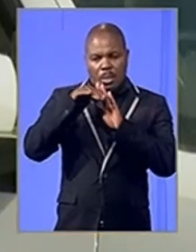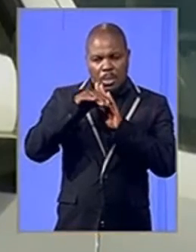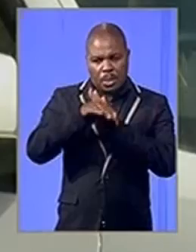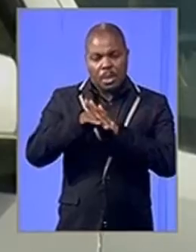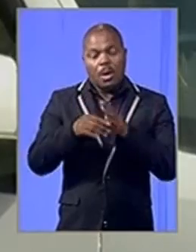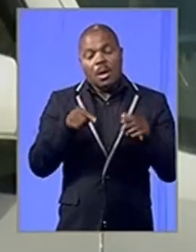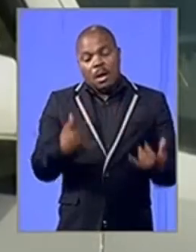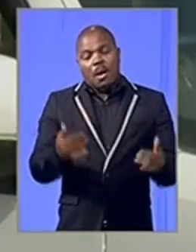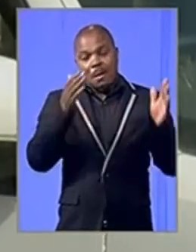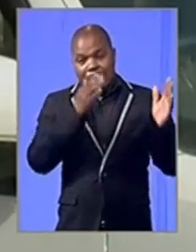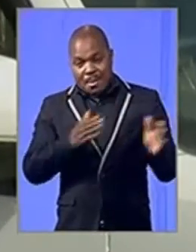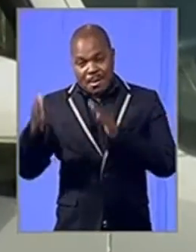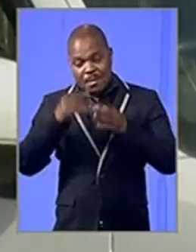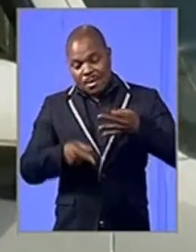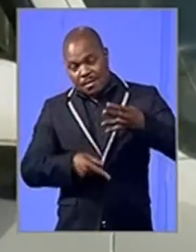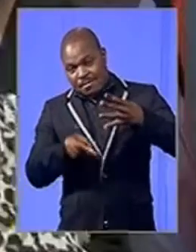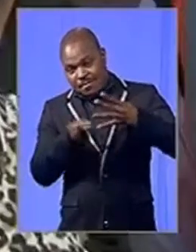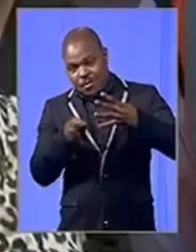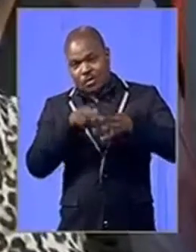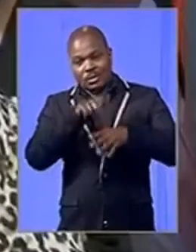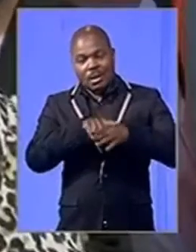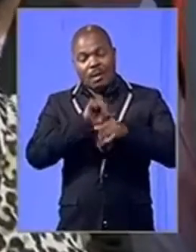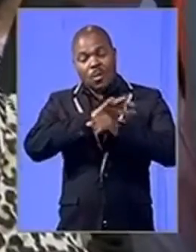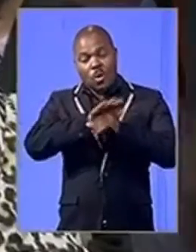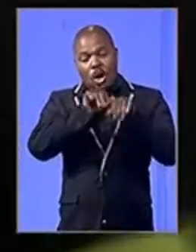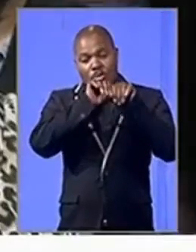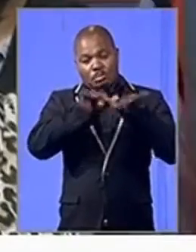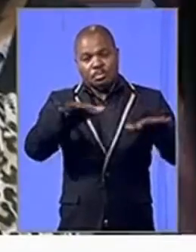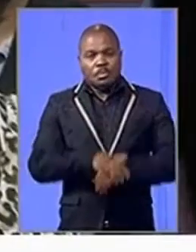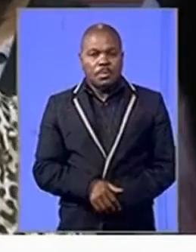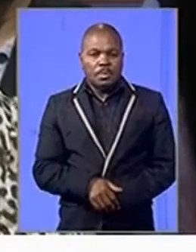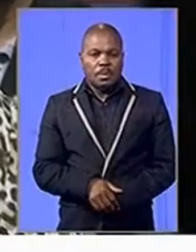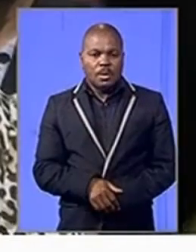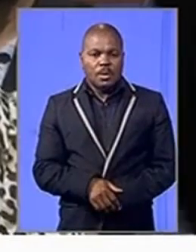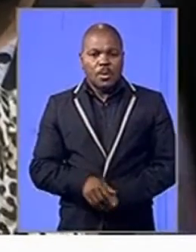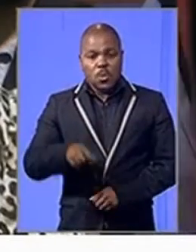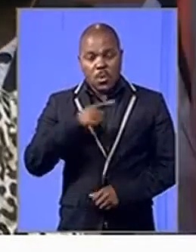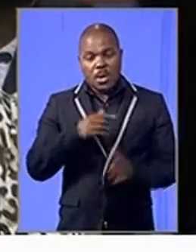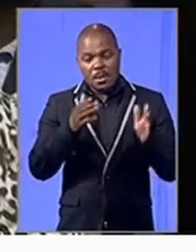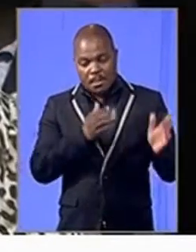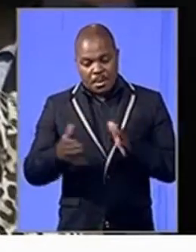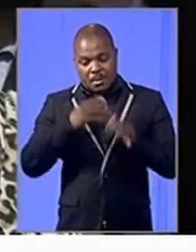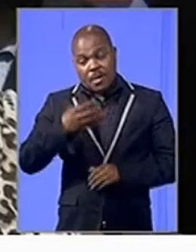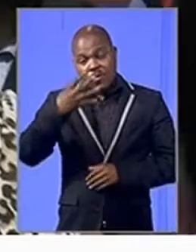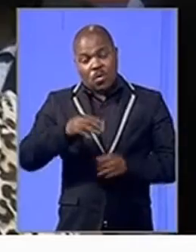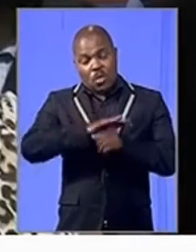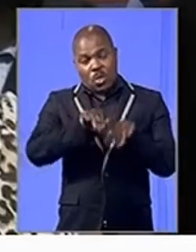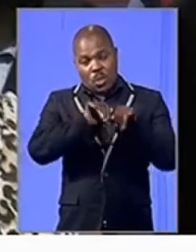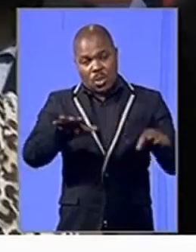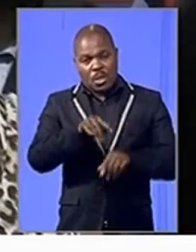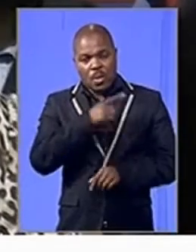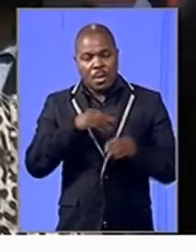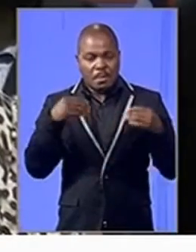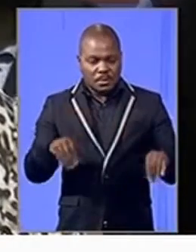e ipaakanyetsa lekhubu la bone. Currently doing is also preparing for the COVID, and we are busy making sure